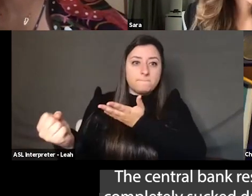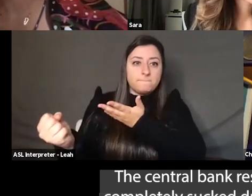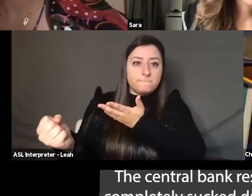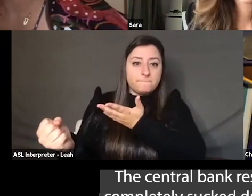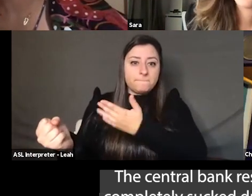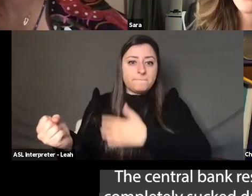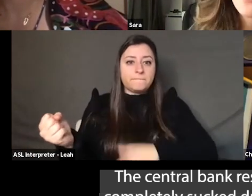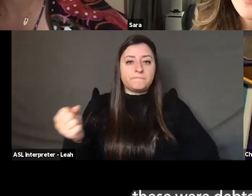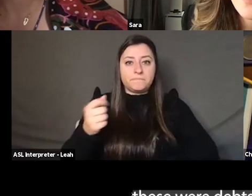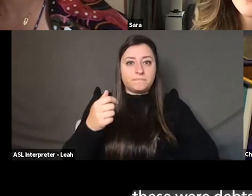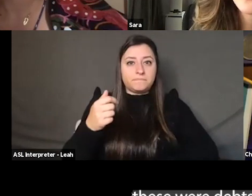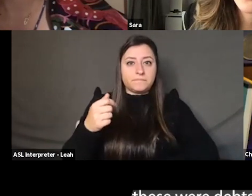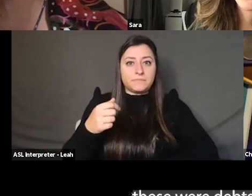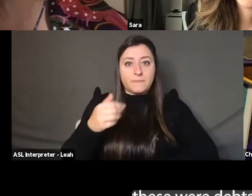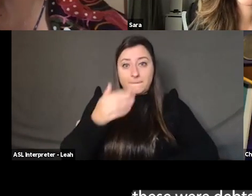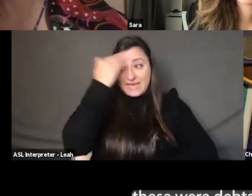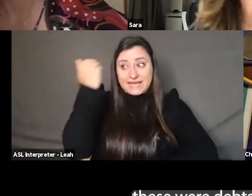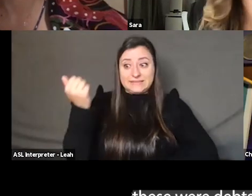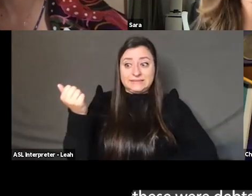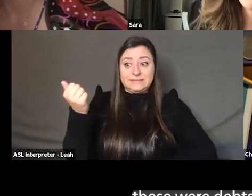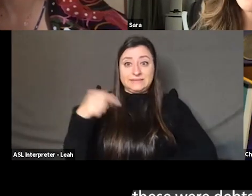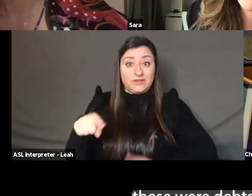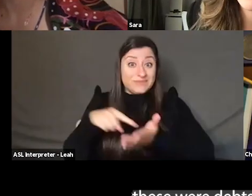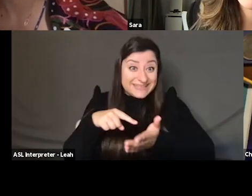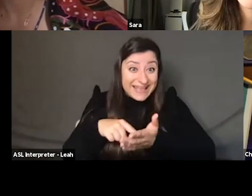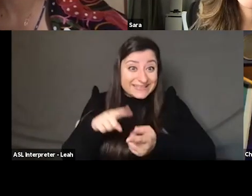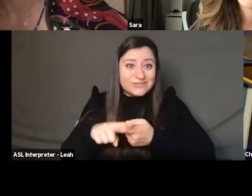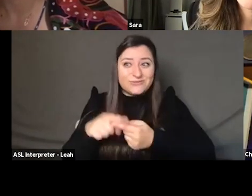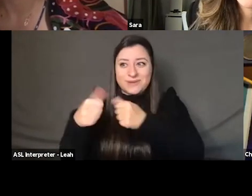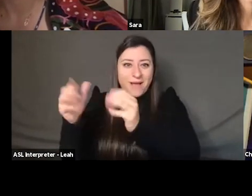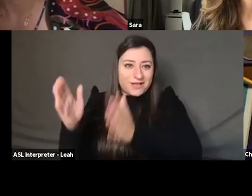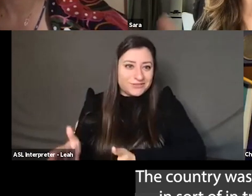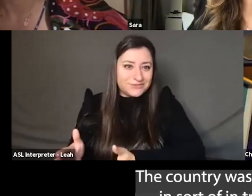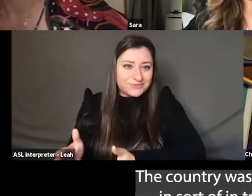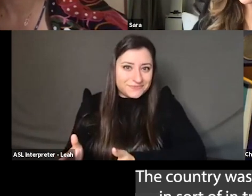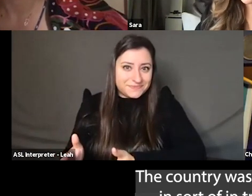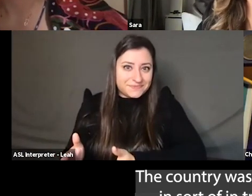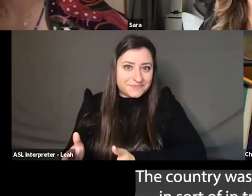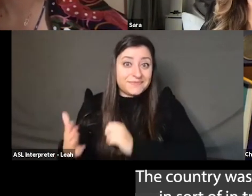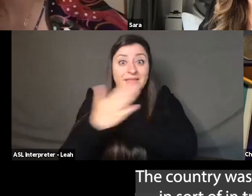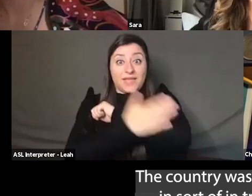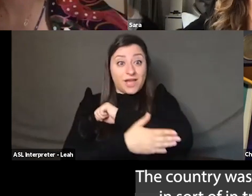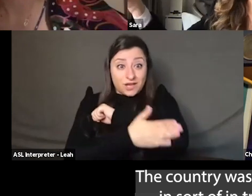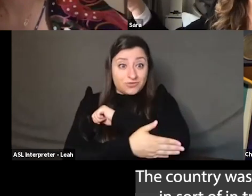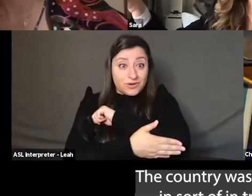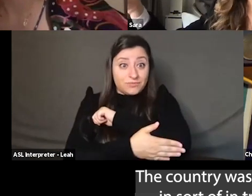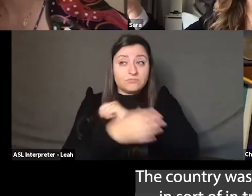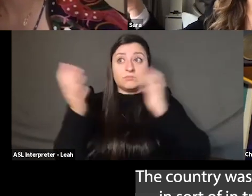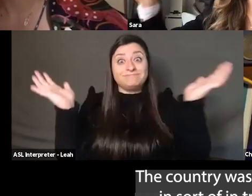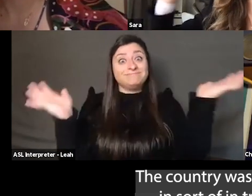because anyway, these were debts to depositors. The country was being